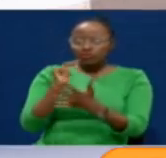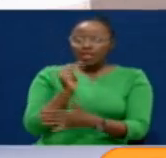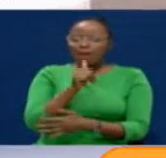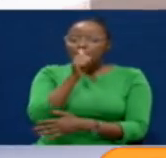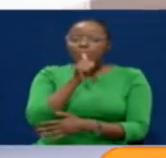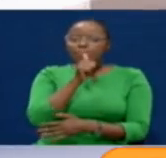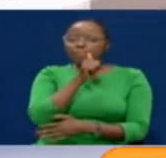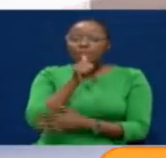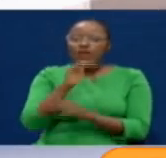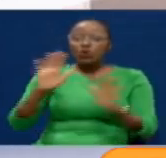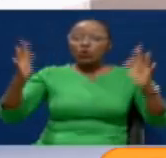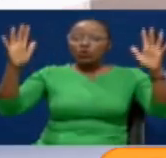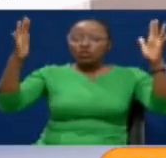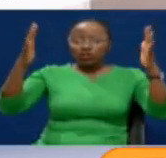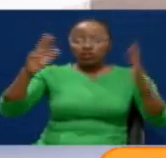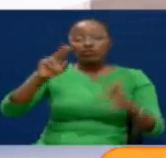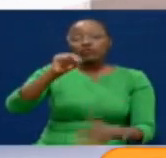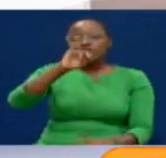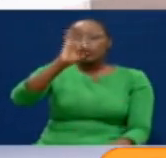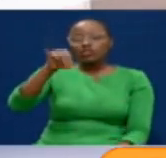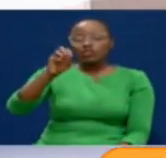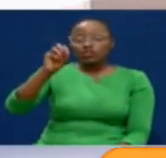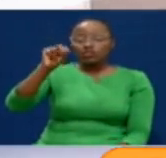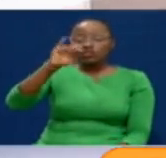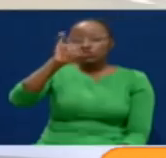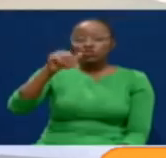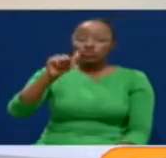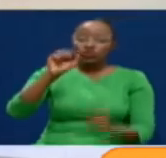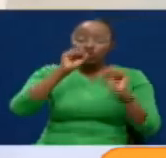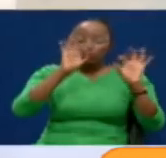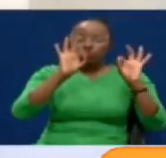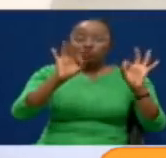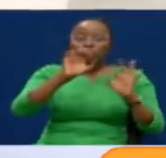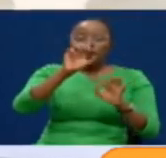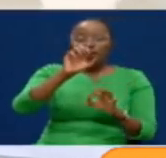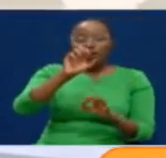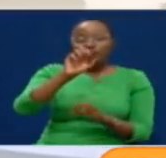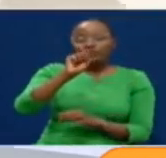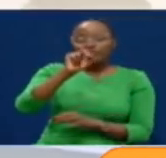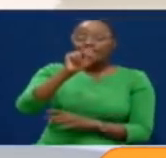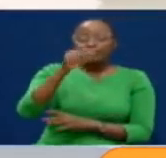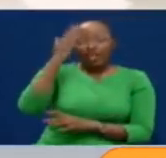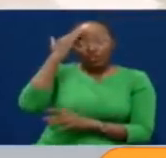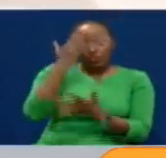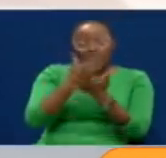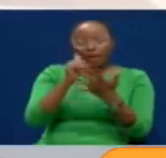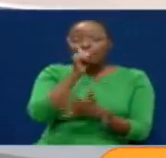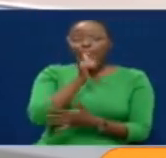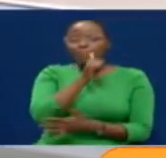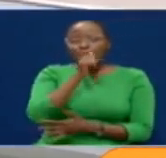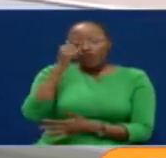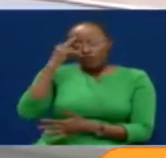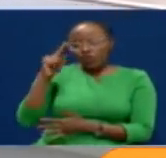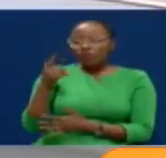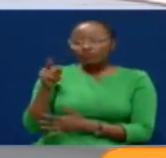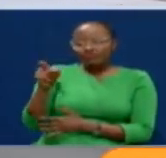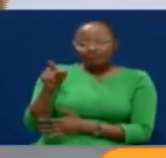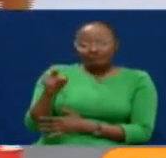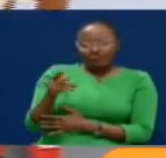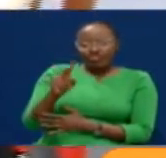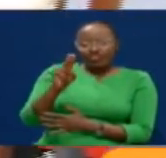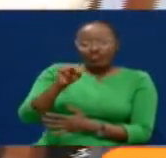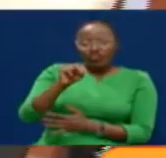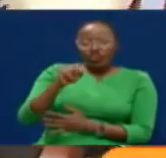secrets. Congratulations, Charles Njonjo. Well, Super Senator Sakaja says he knows some of the secrets of Sir Charles, right? Other